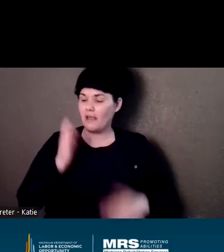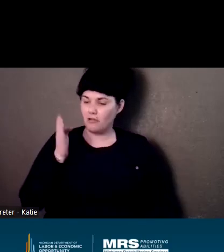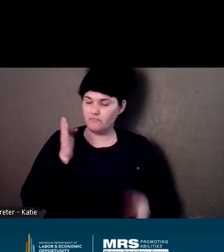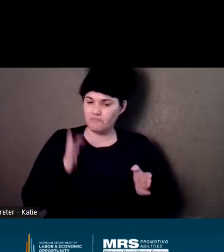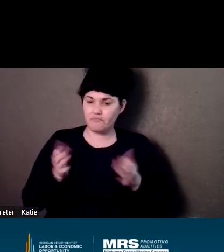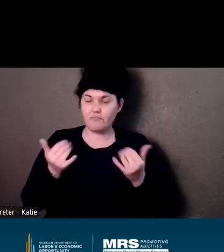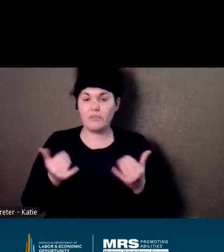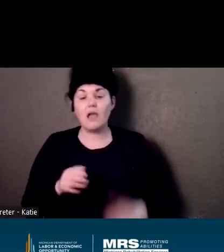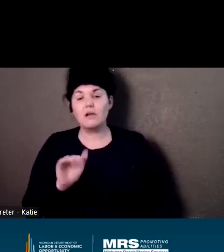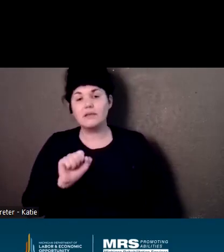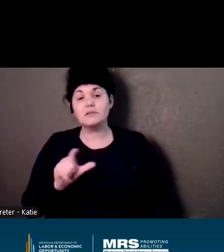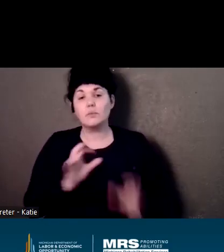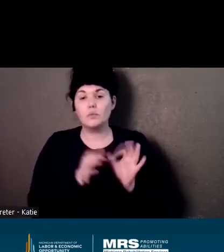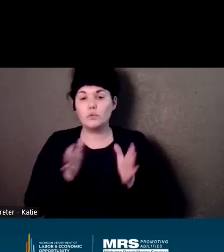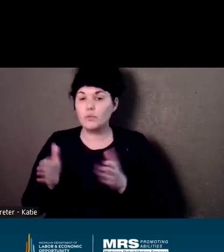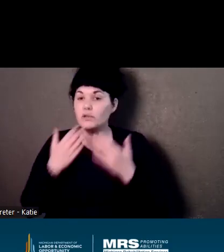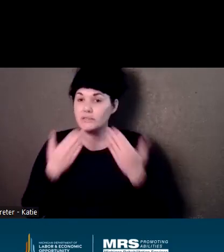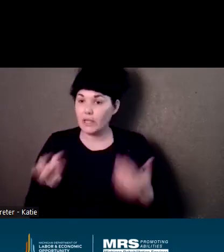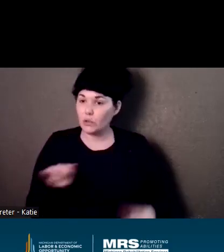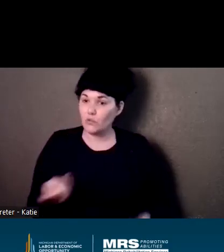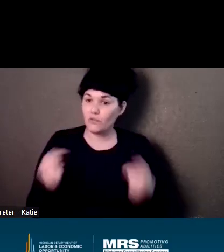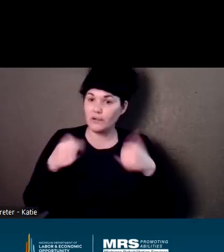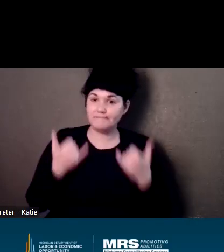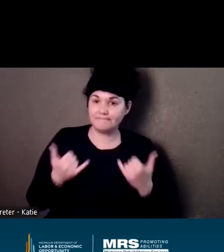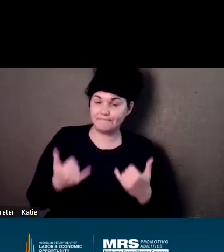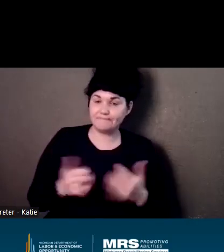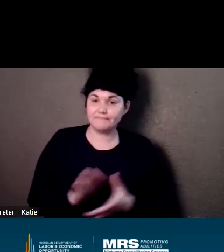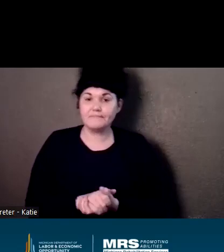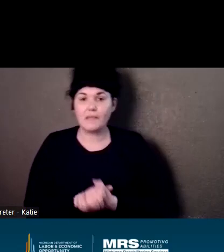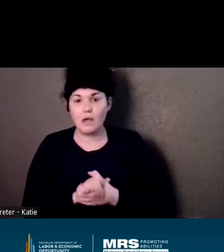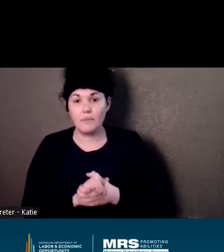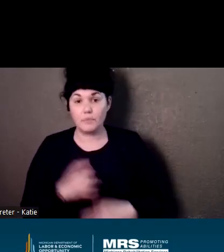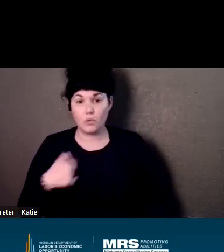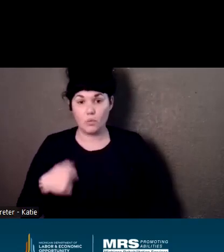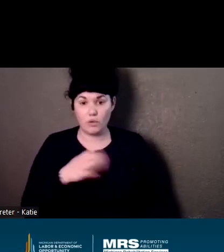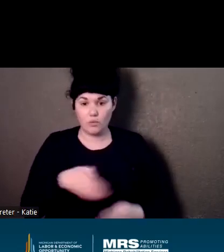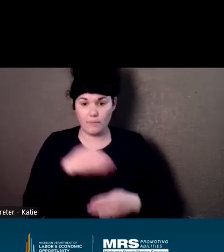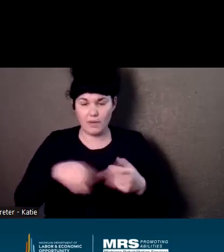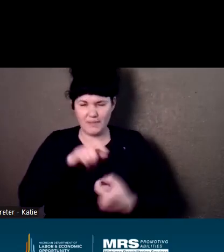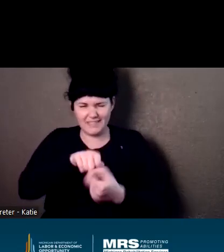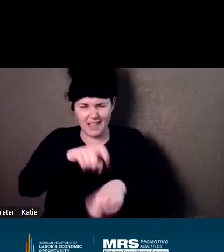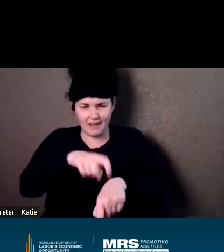sign language interpreters, thank you for being here with us today. We are wrapping up exactly at